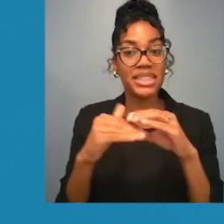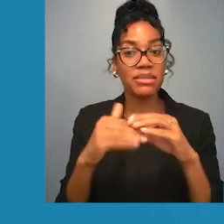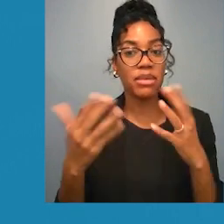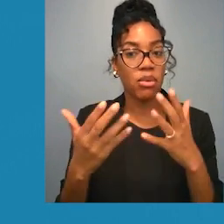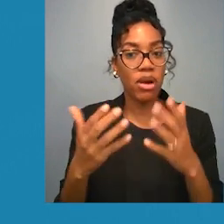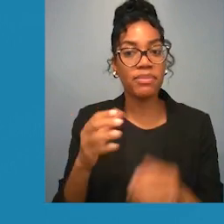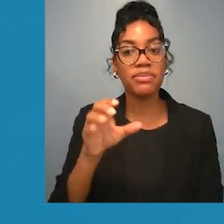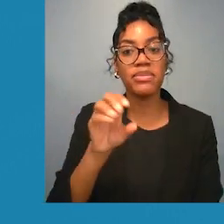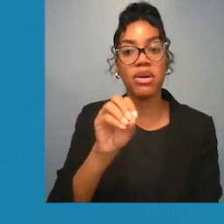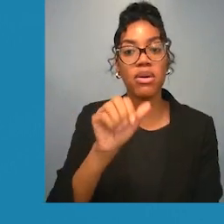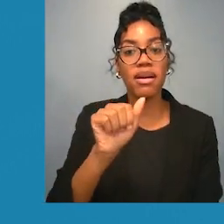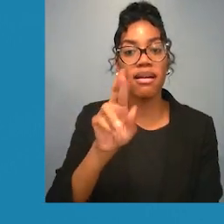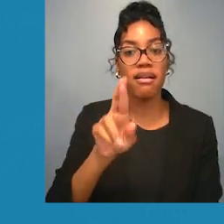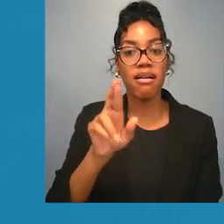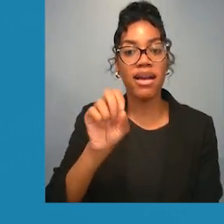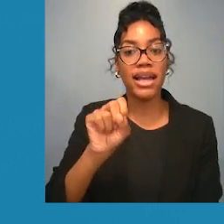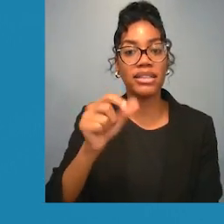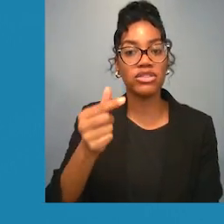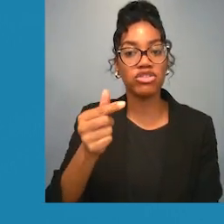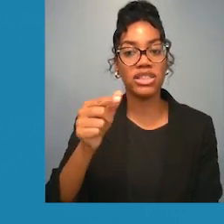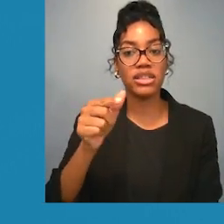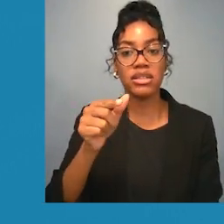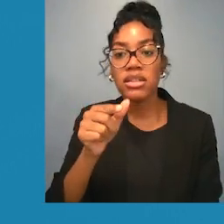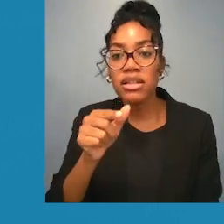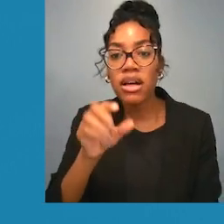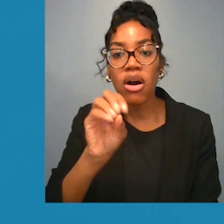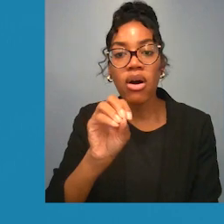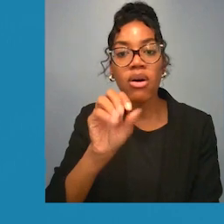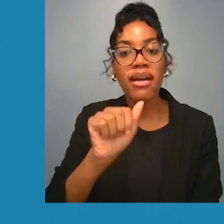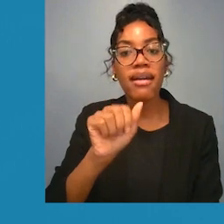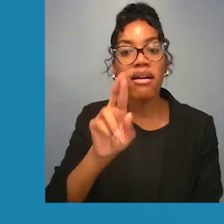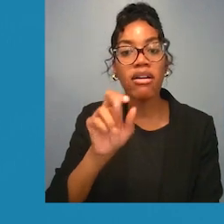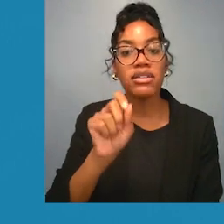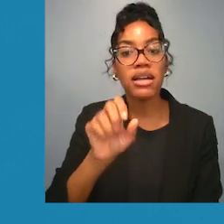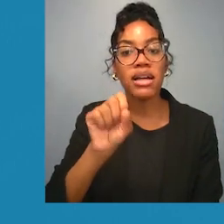oar.sg.fellows@noaa.gov. You can also read more about our program at